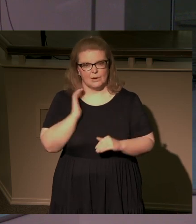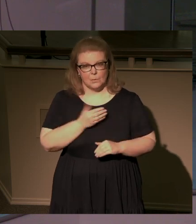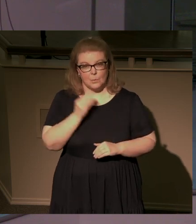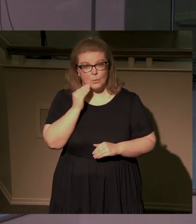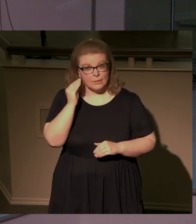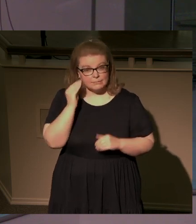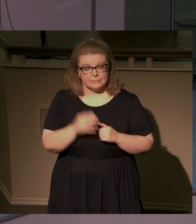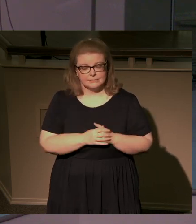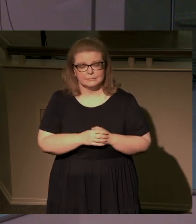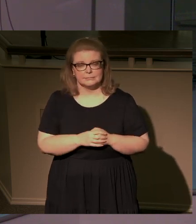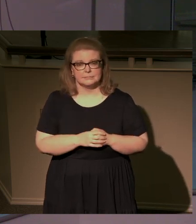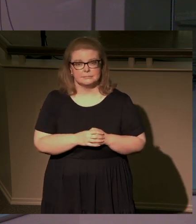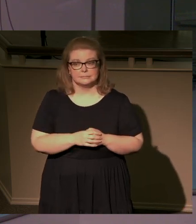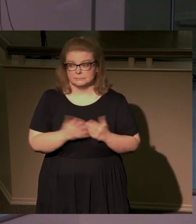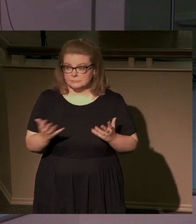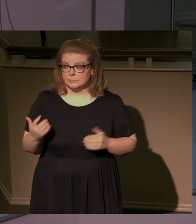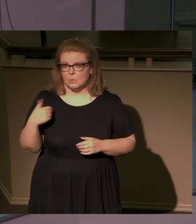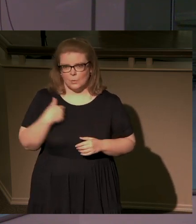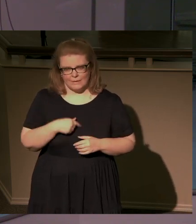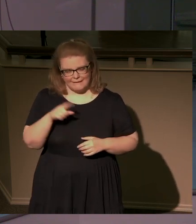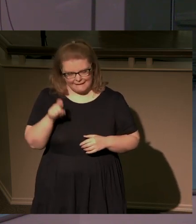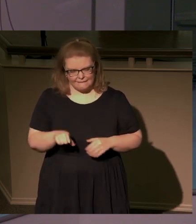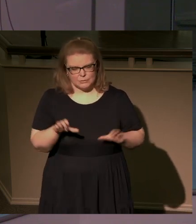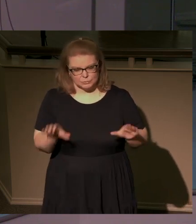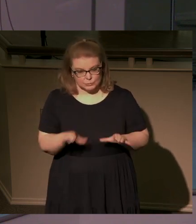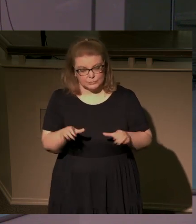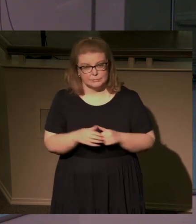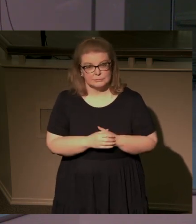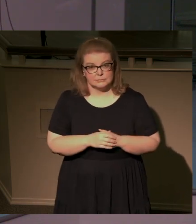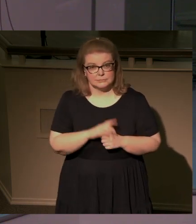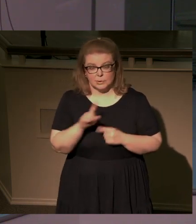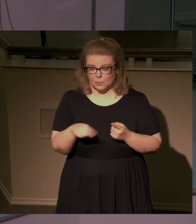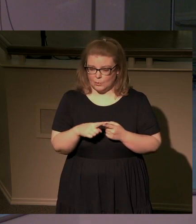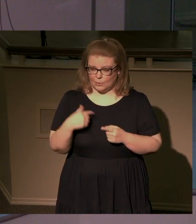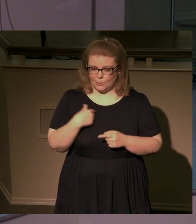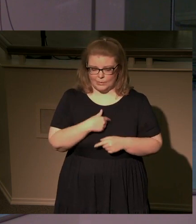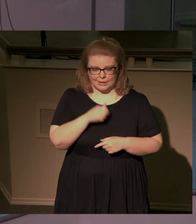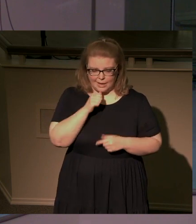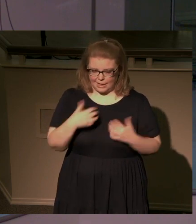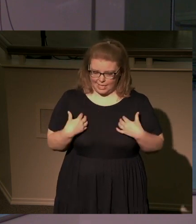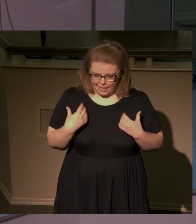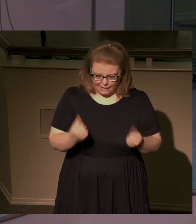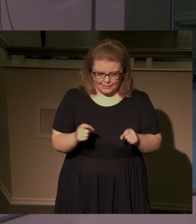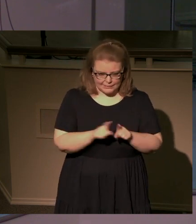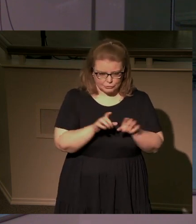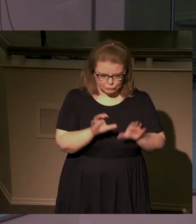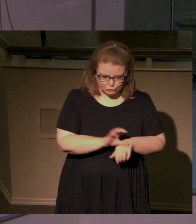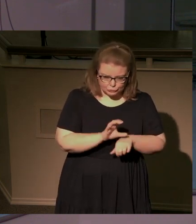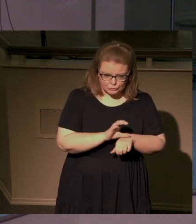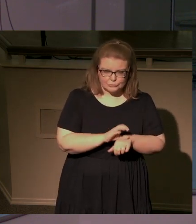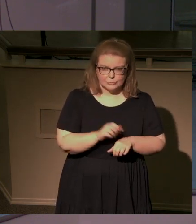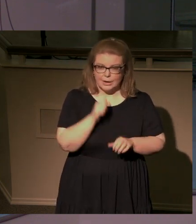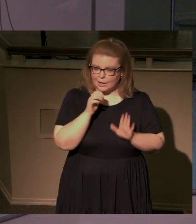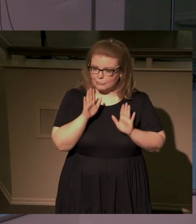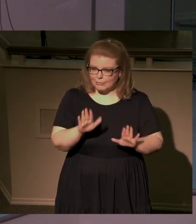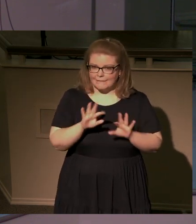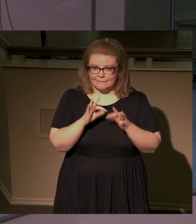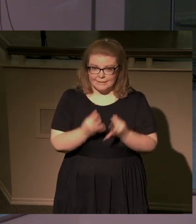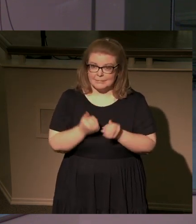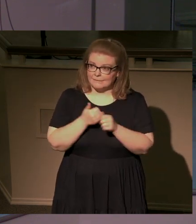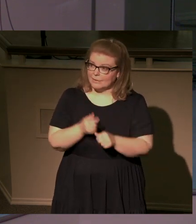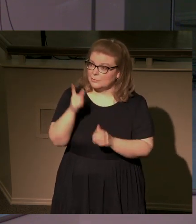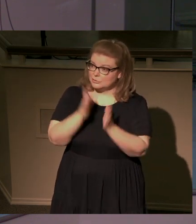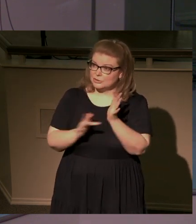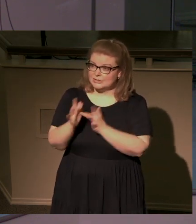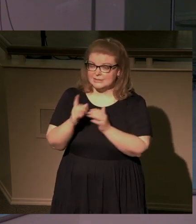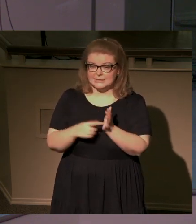Church, you know, we have to do this. When we've been unhealthy as a church and not a great family following Jesus,